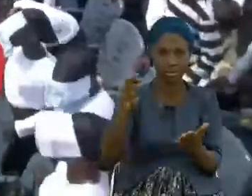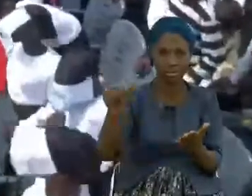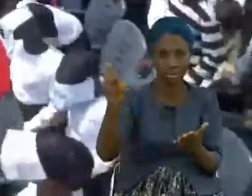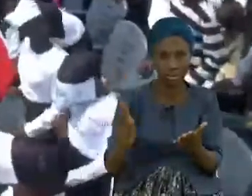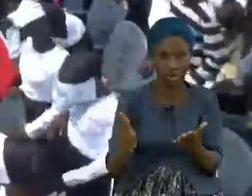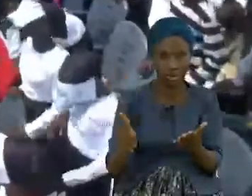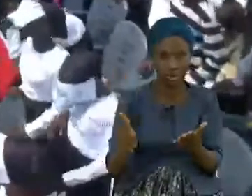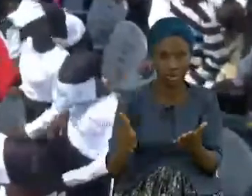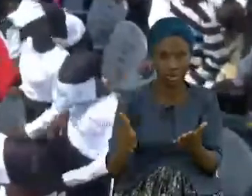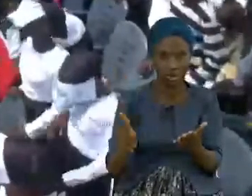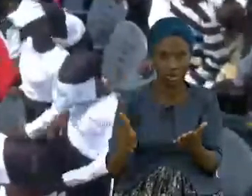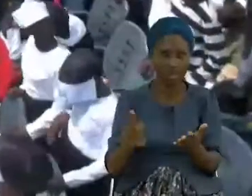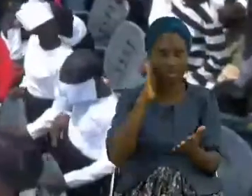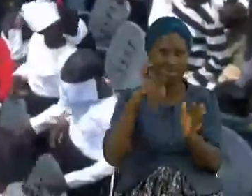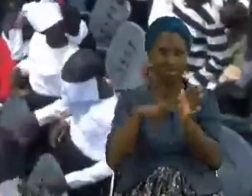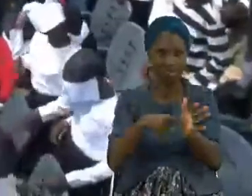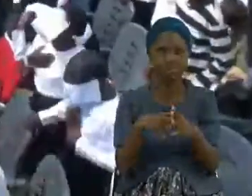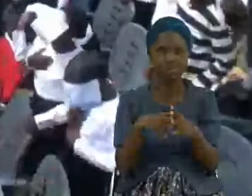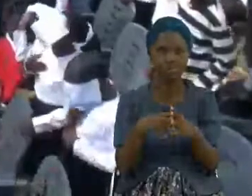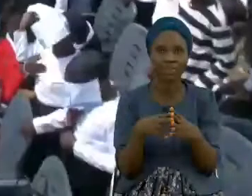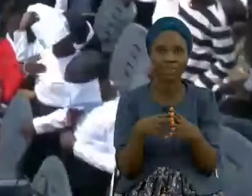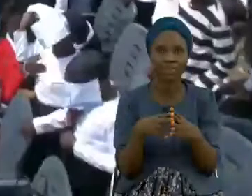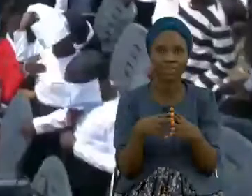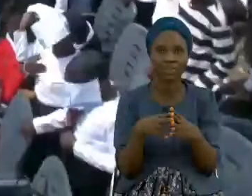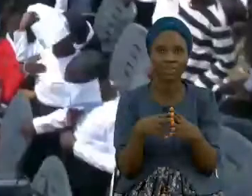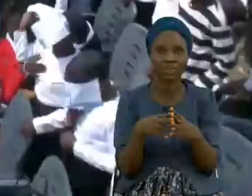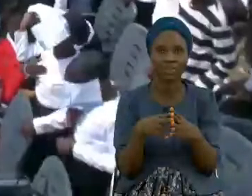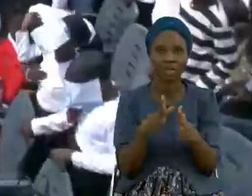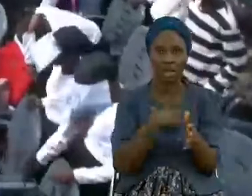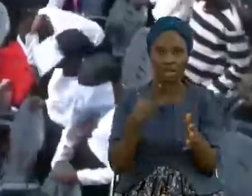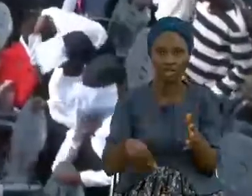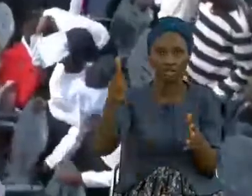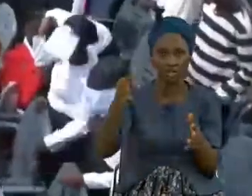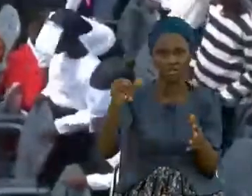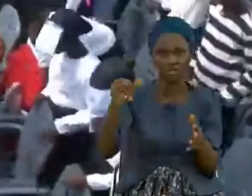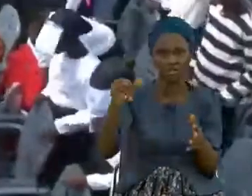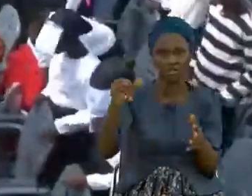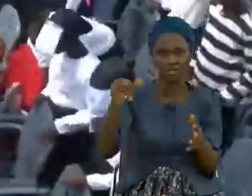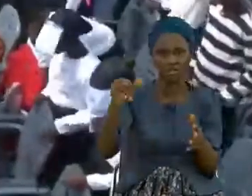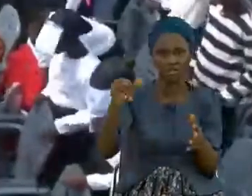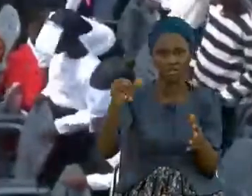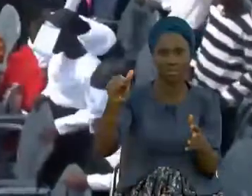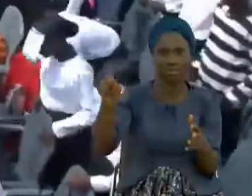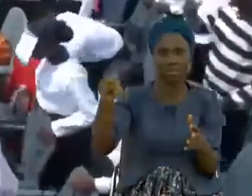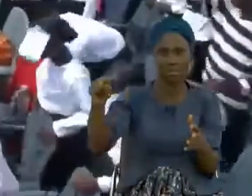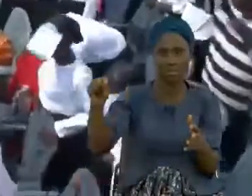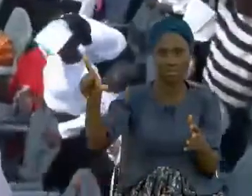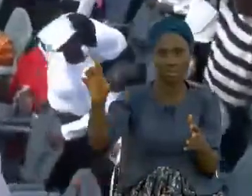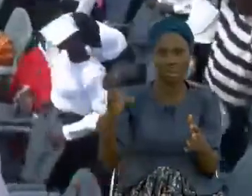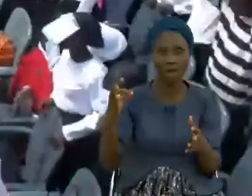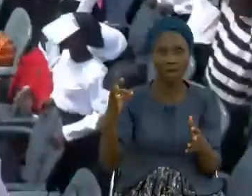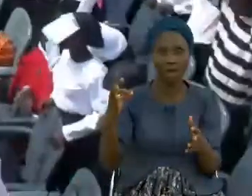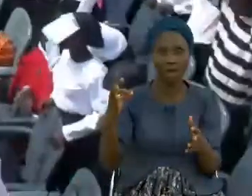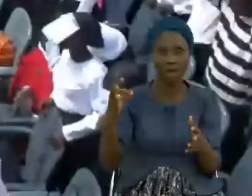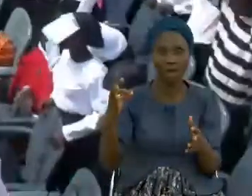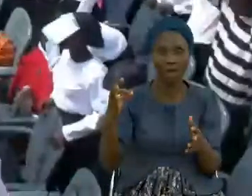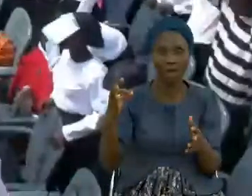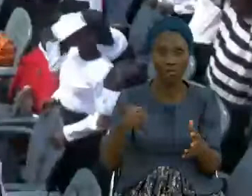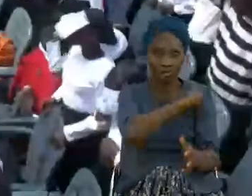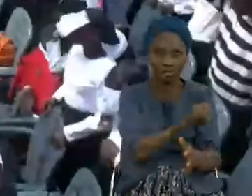the mantle of the supernatural from the powerful holy spirit